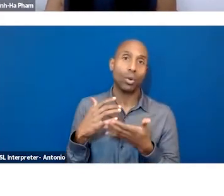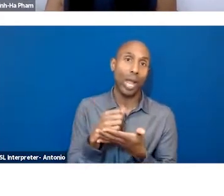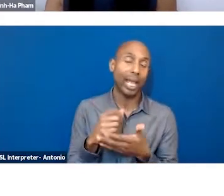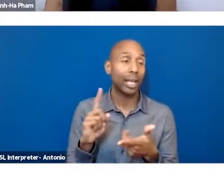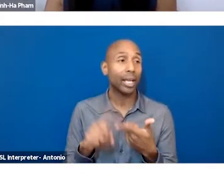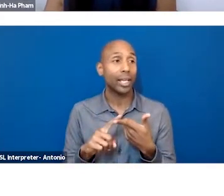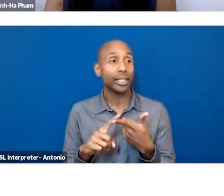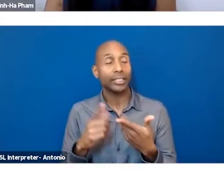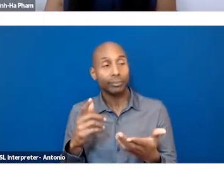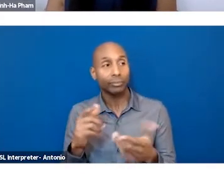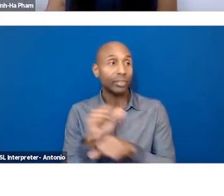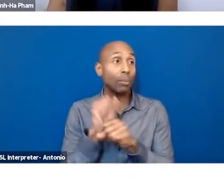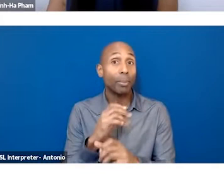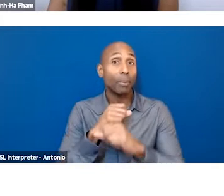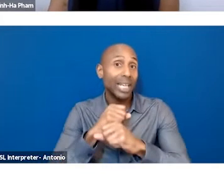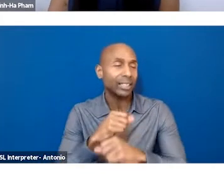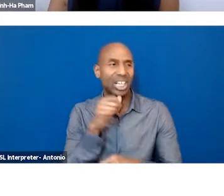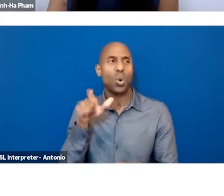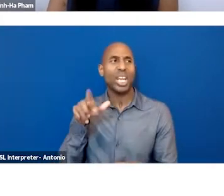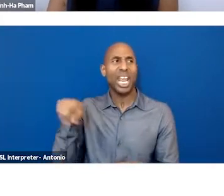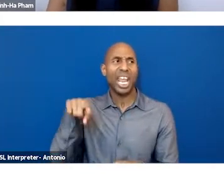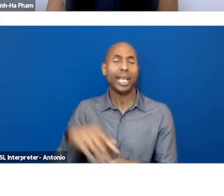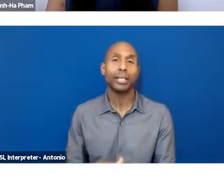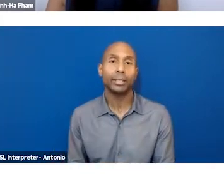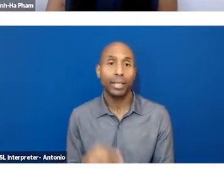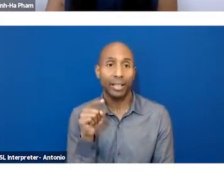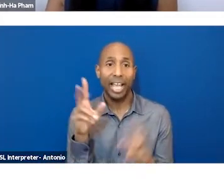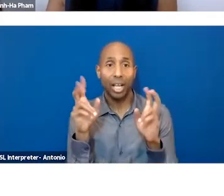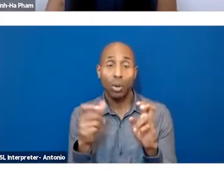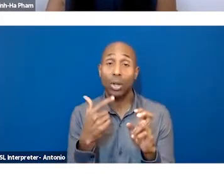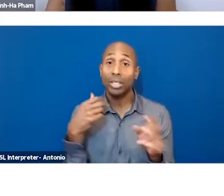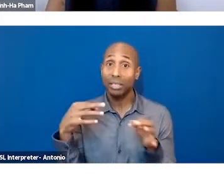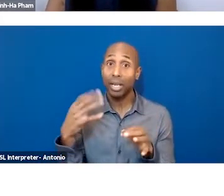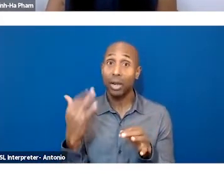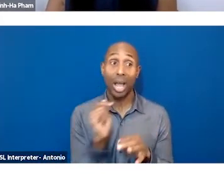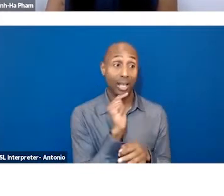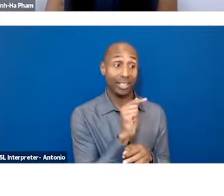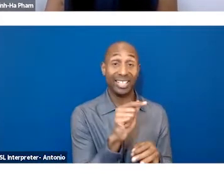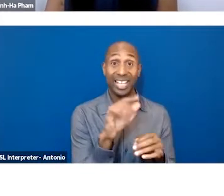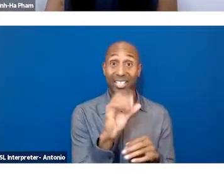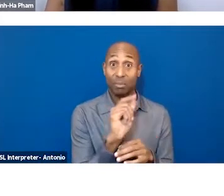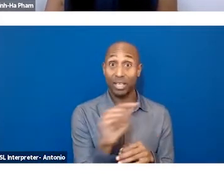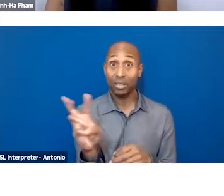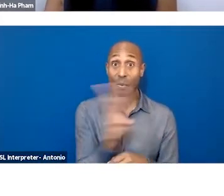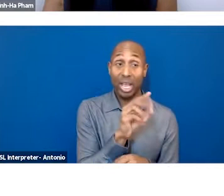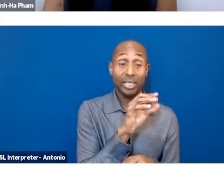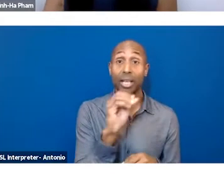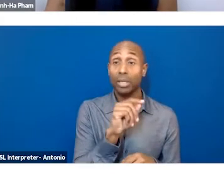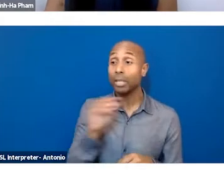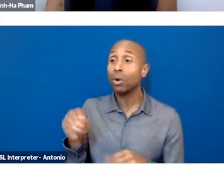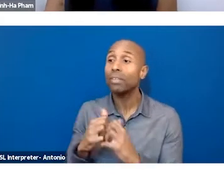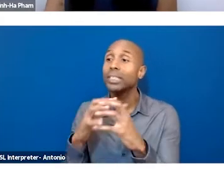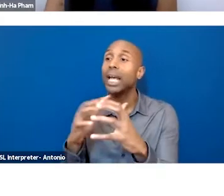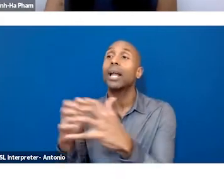protections explains why export processing zones were established where they were, and why